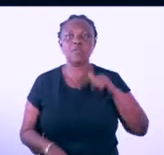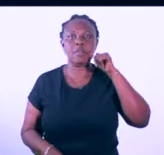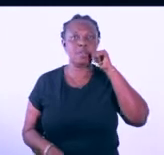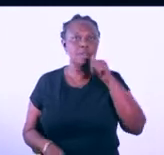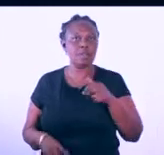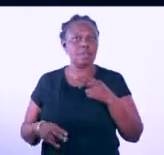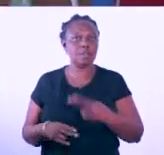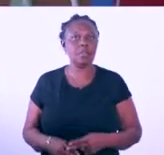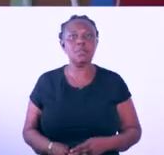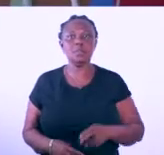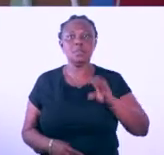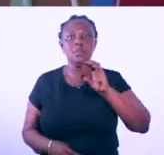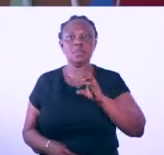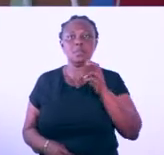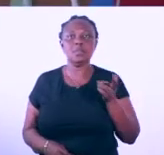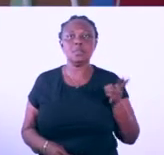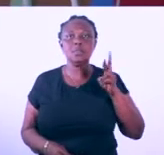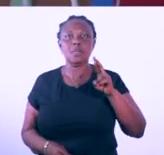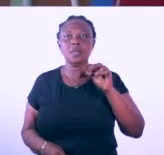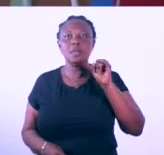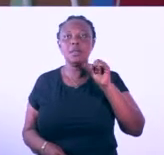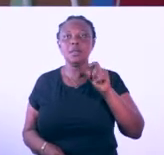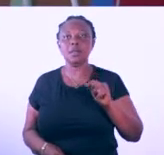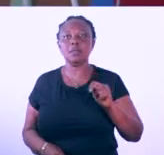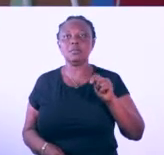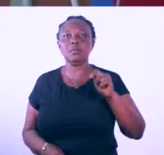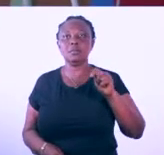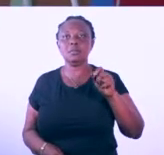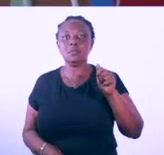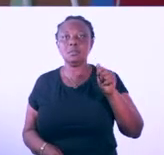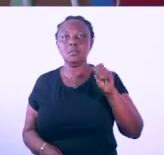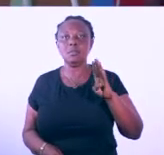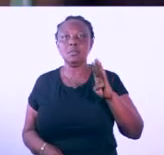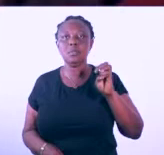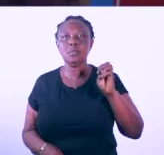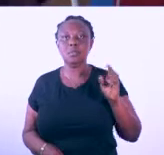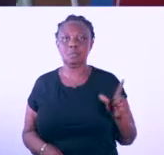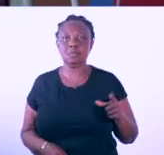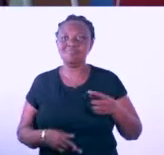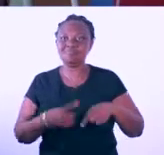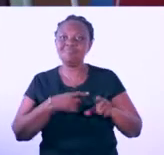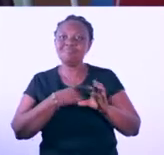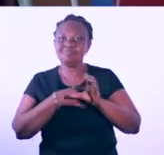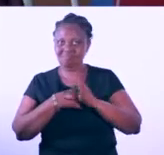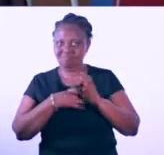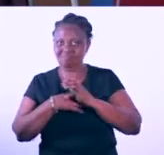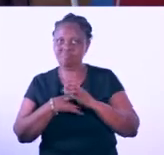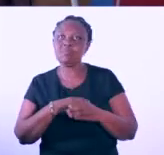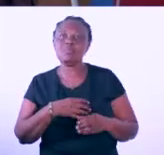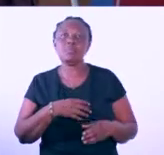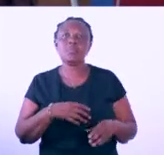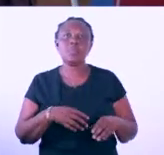Christabel Ousua. Yes, sir. Come over here. Please, good afternoon, sir.